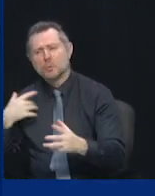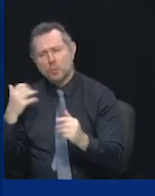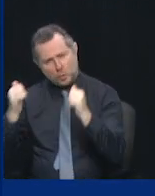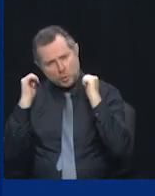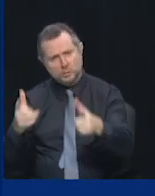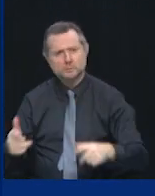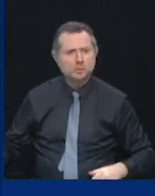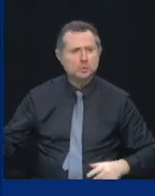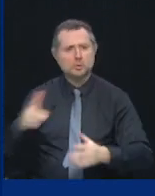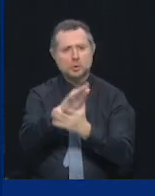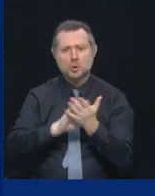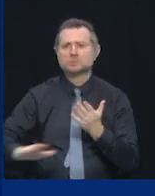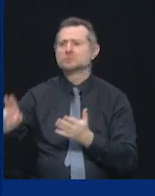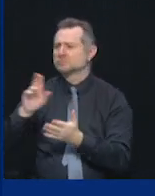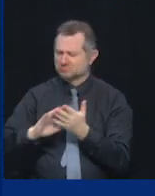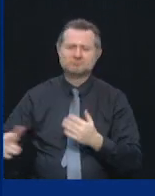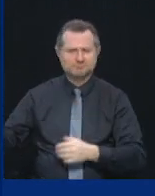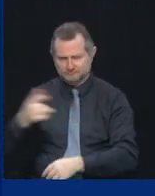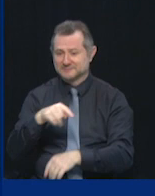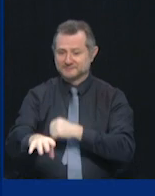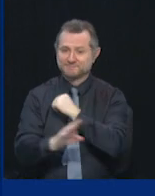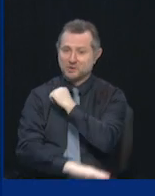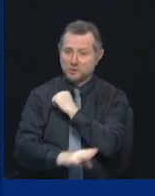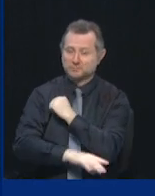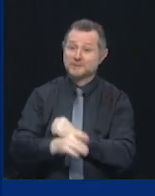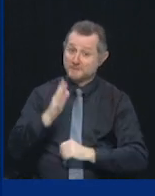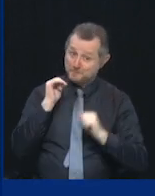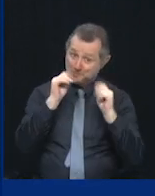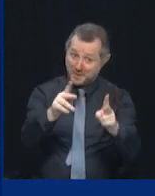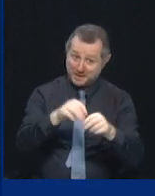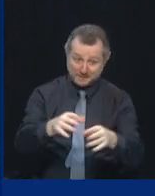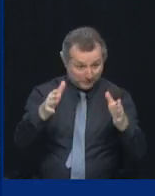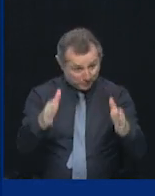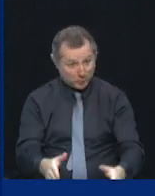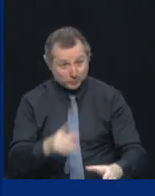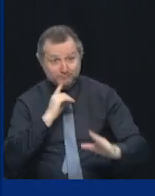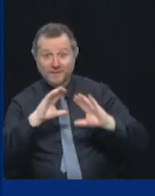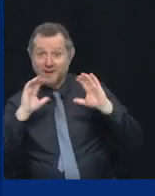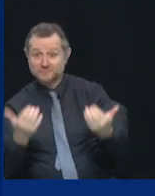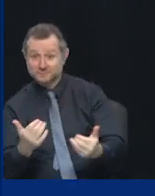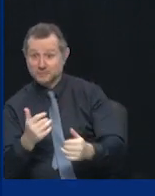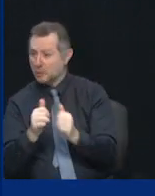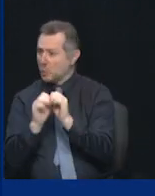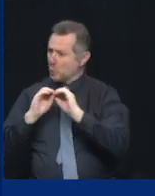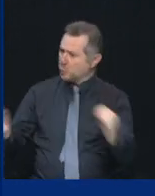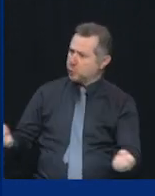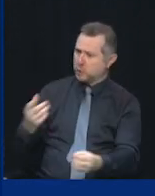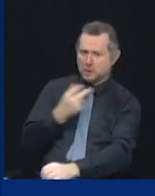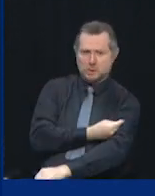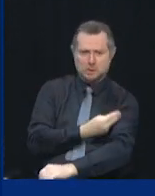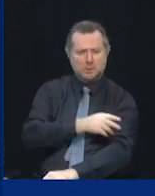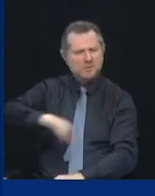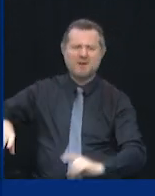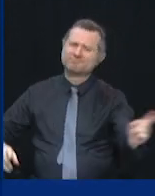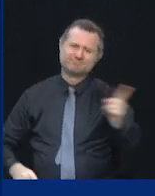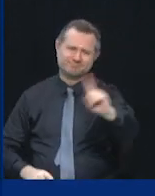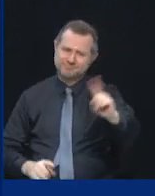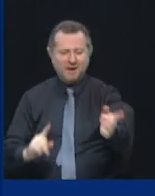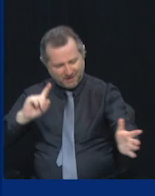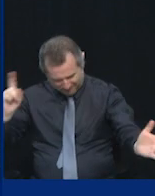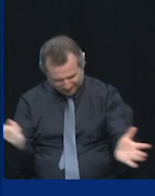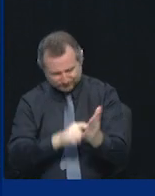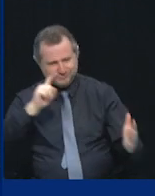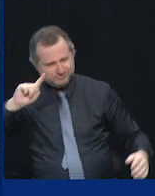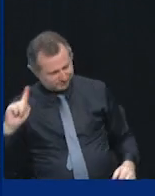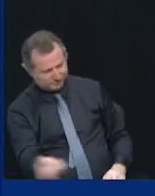You cannot go back to school in person in September unless you have a vaccine. That will be a